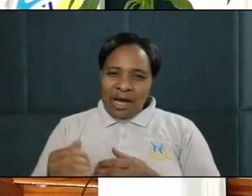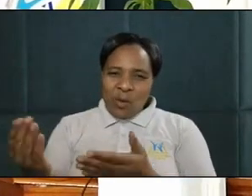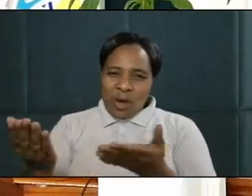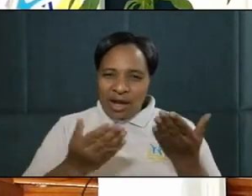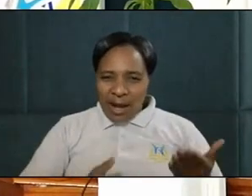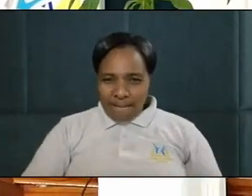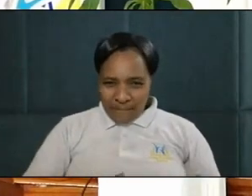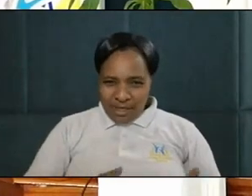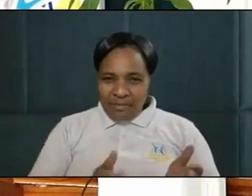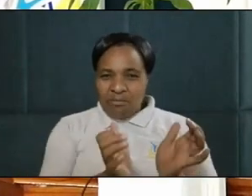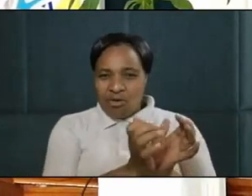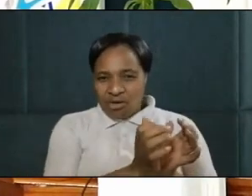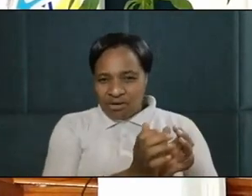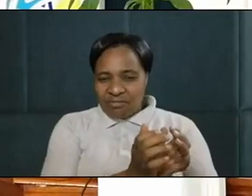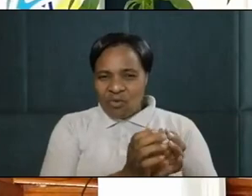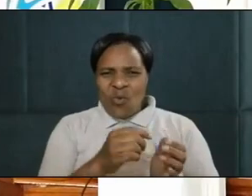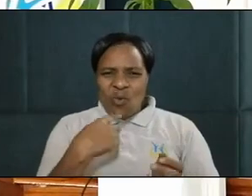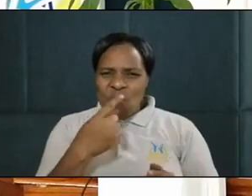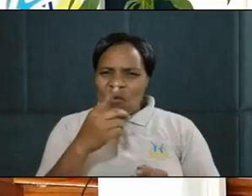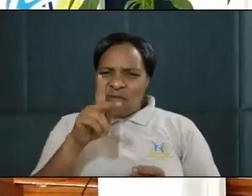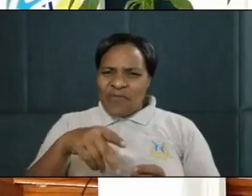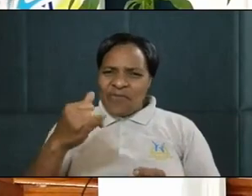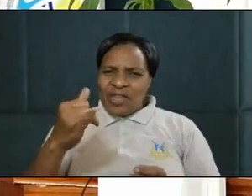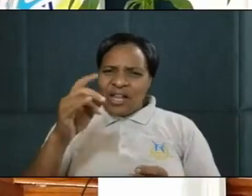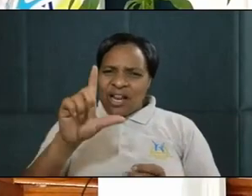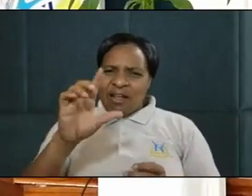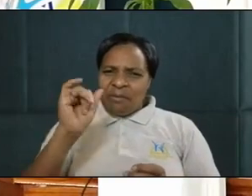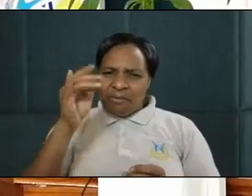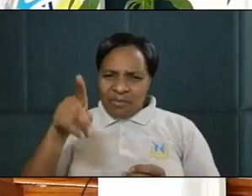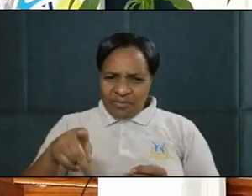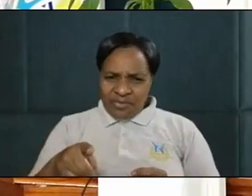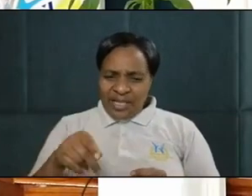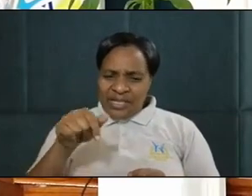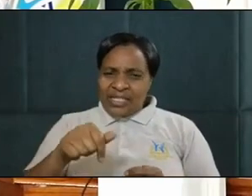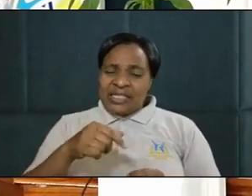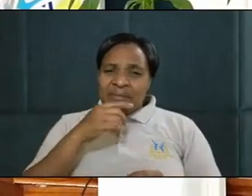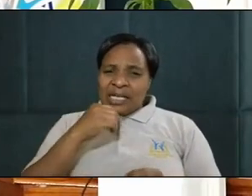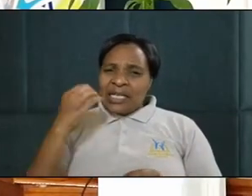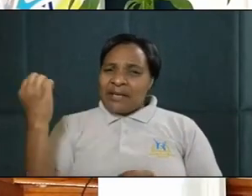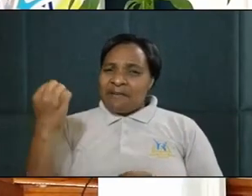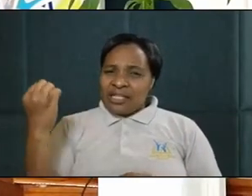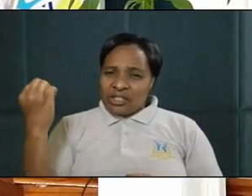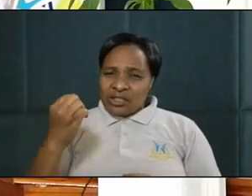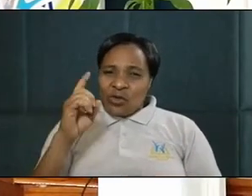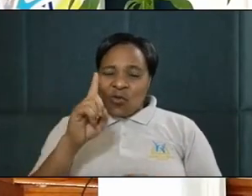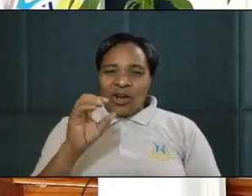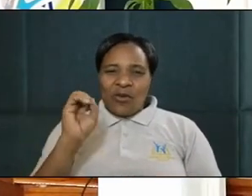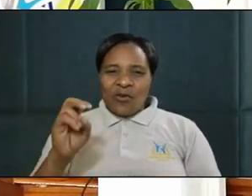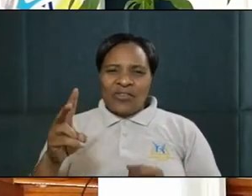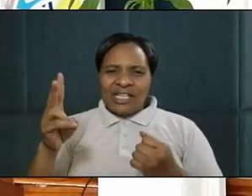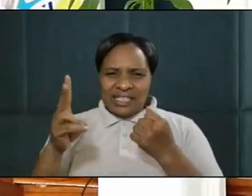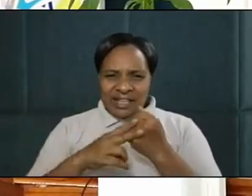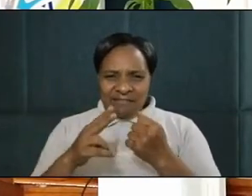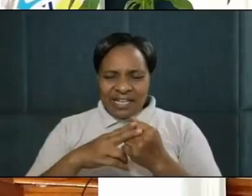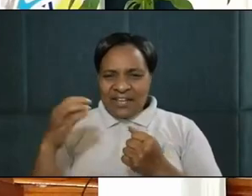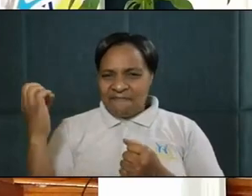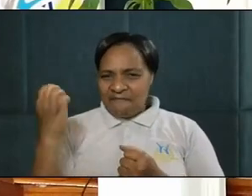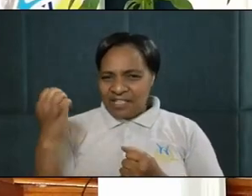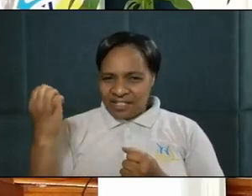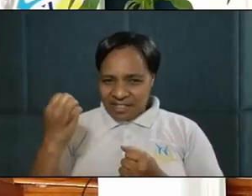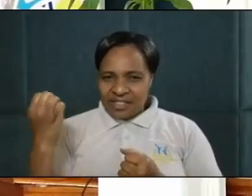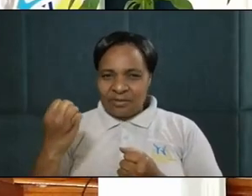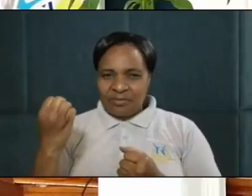other side of Caesarea. Who is Philip? Who is Philip? Yes. Philip was an one of the seven evangelists and